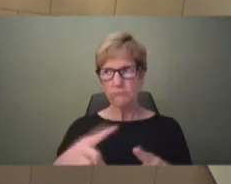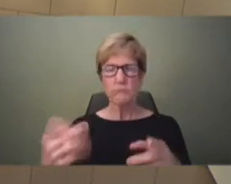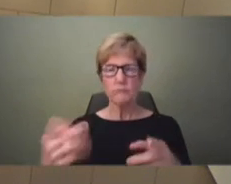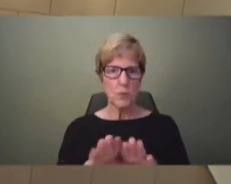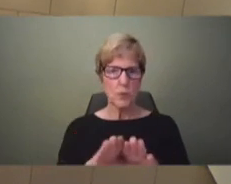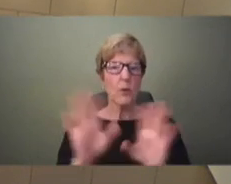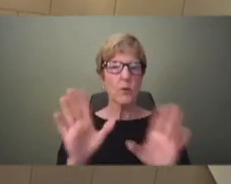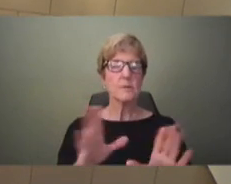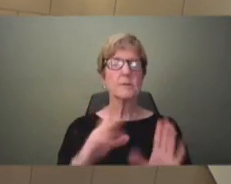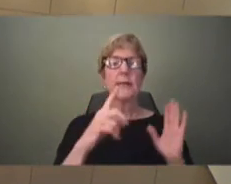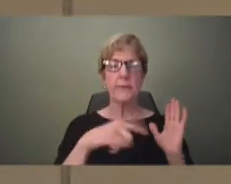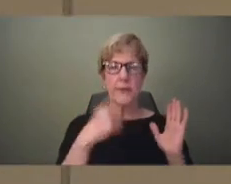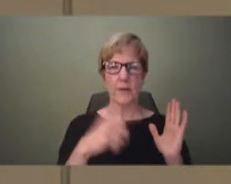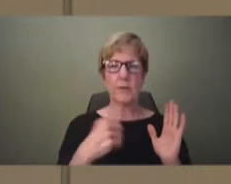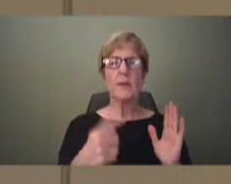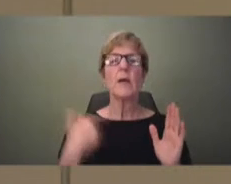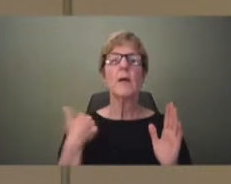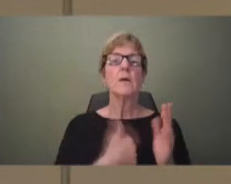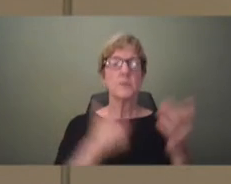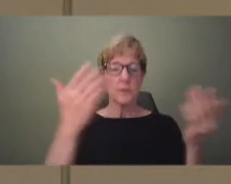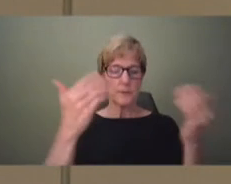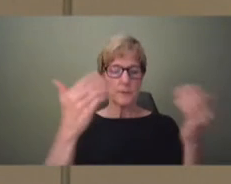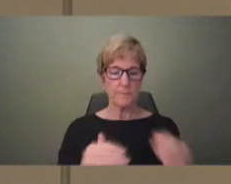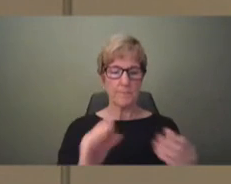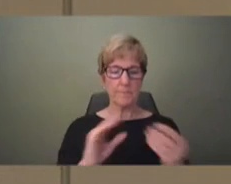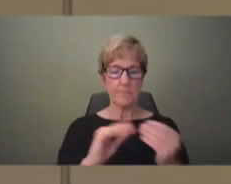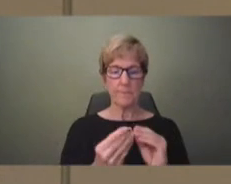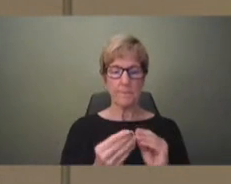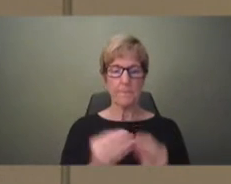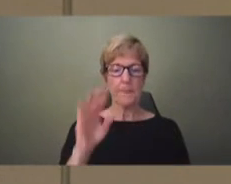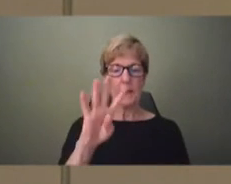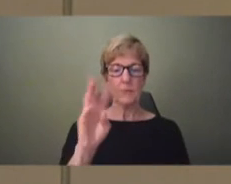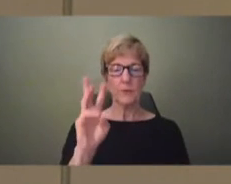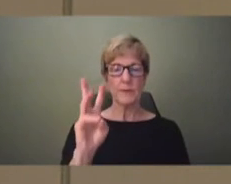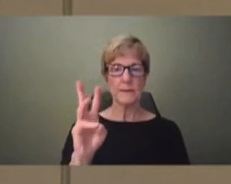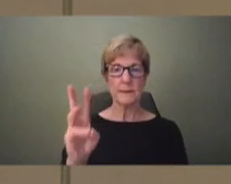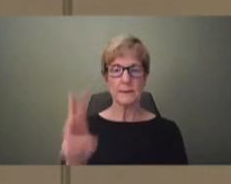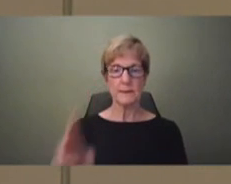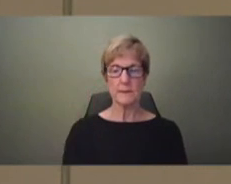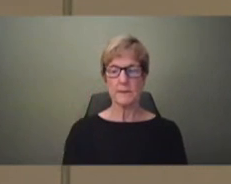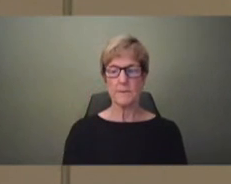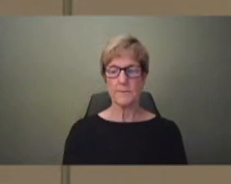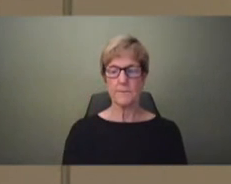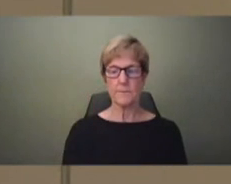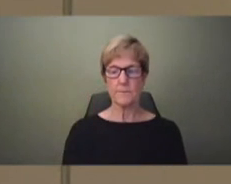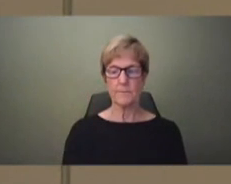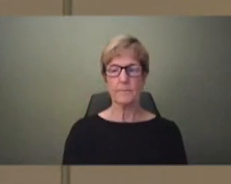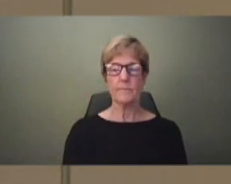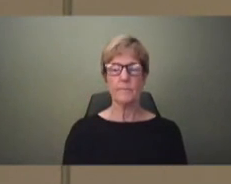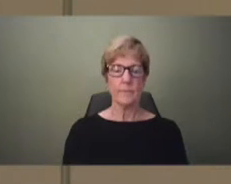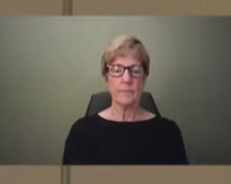public hearing we will move on to item number uh 46 resoning petition